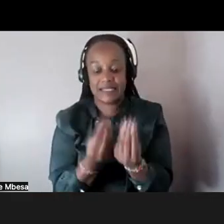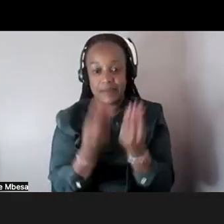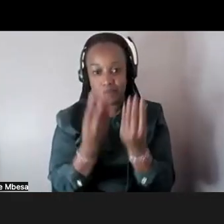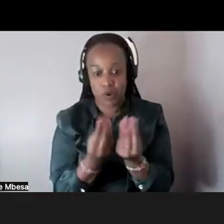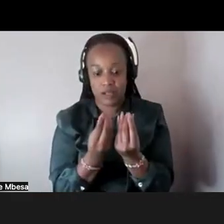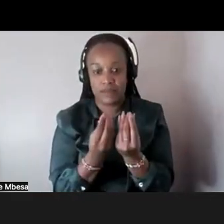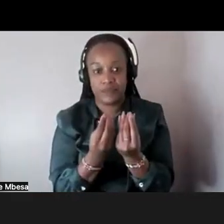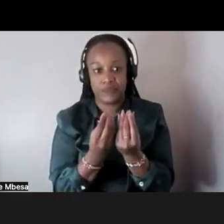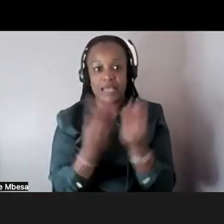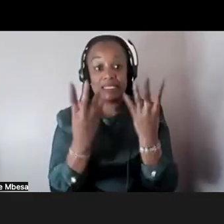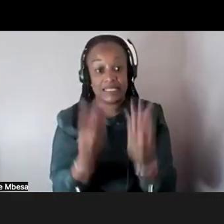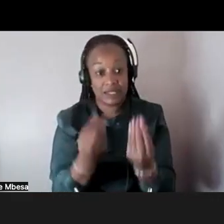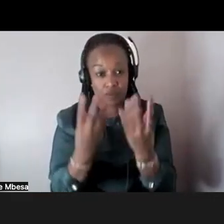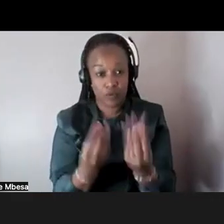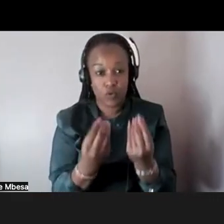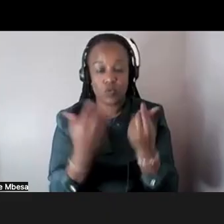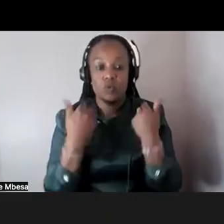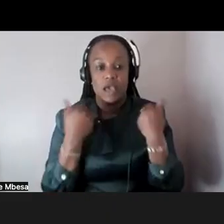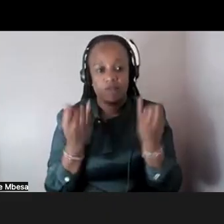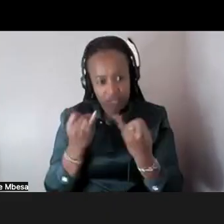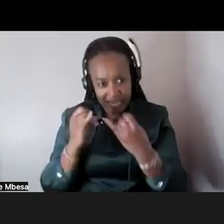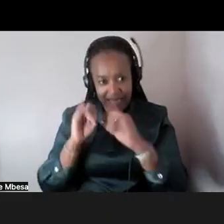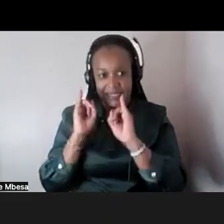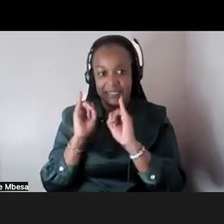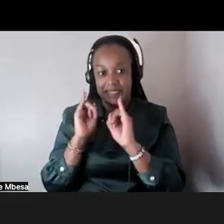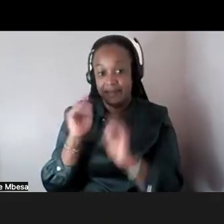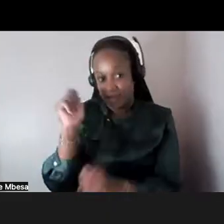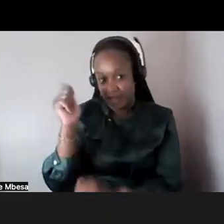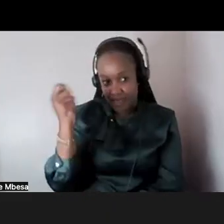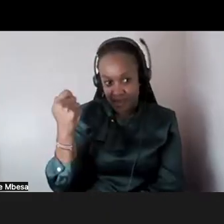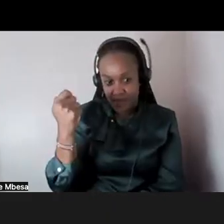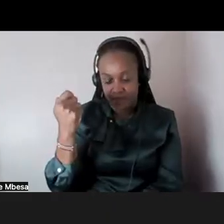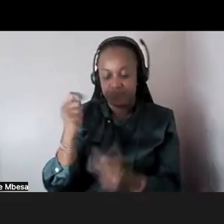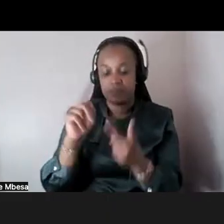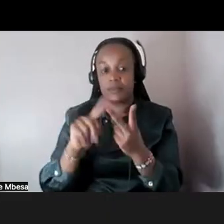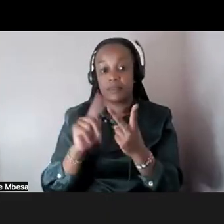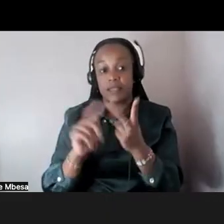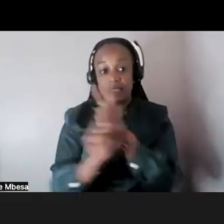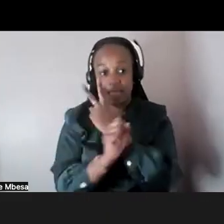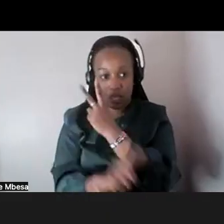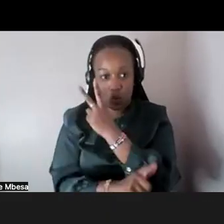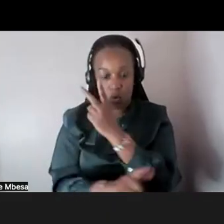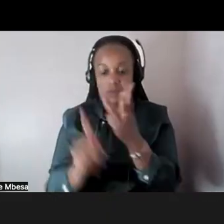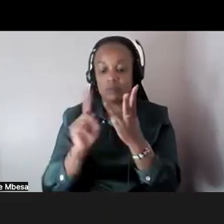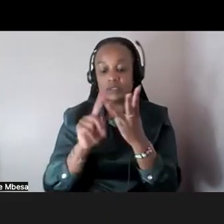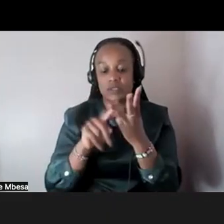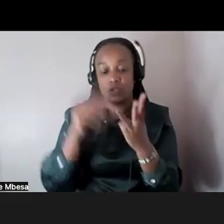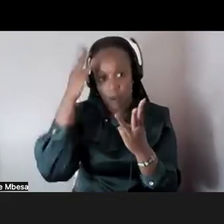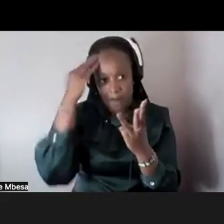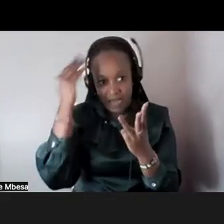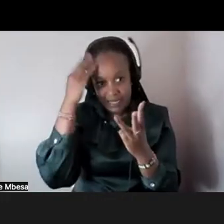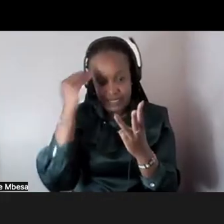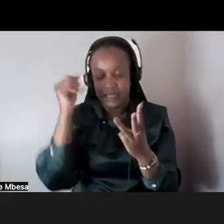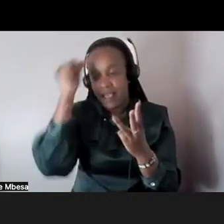and we have tested this in Kenya, in Senegal, in Somaliland, and Ethiopia, and it has been